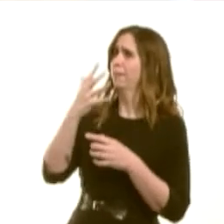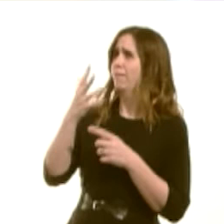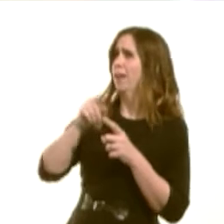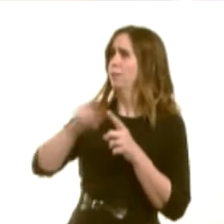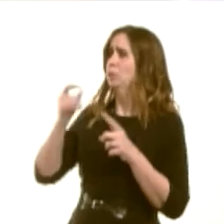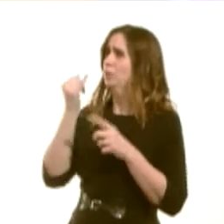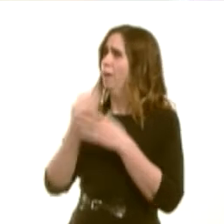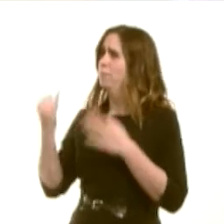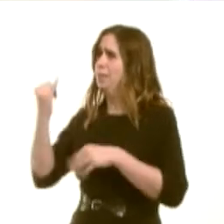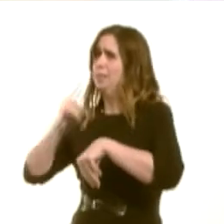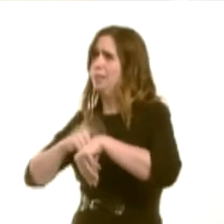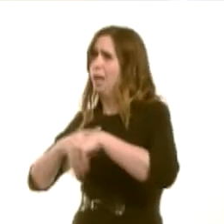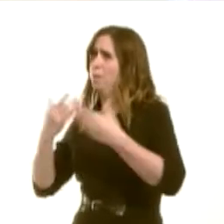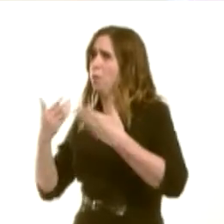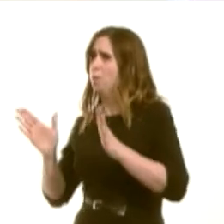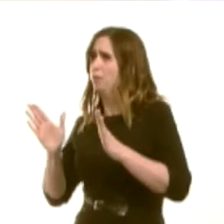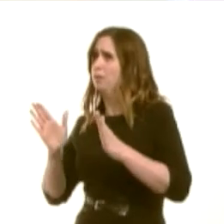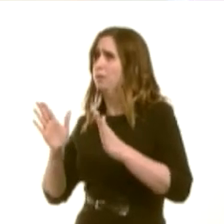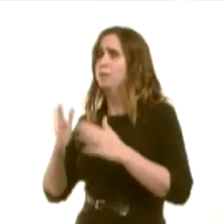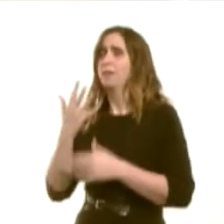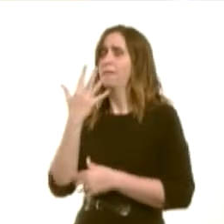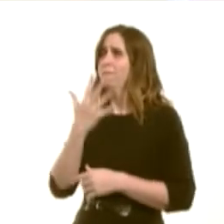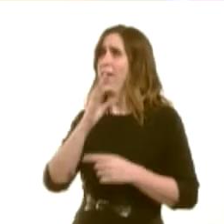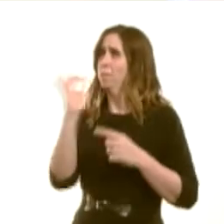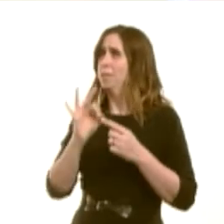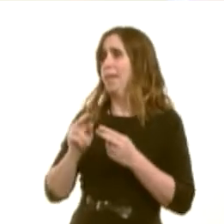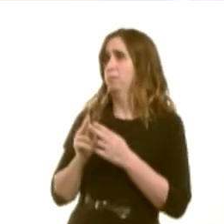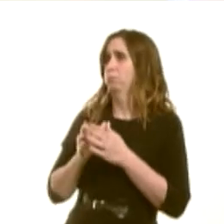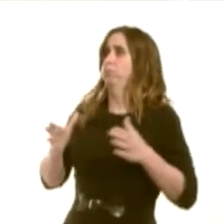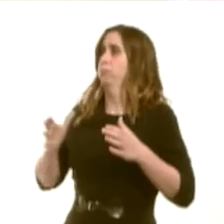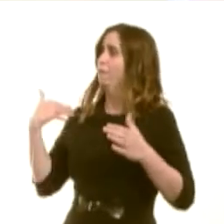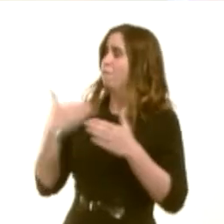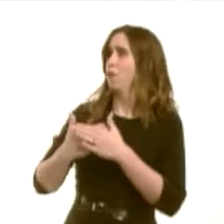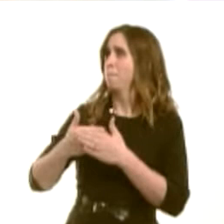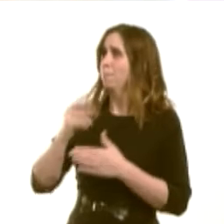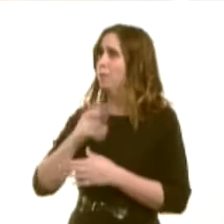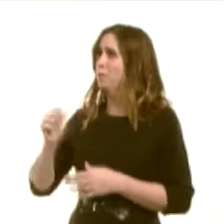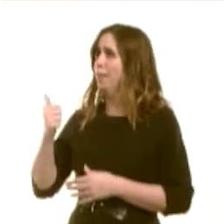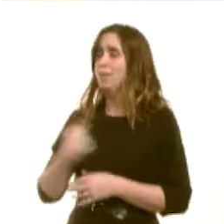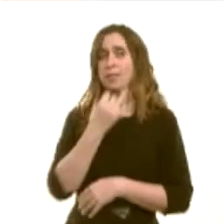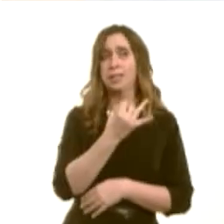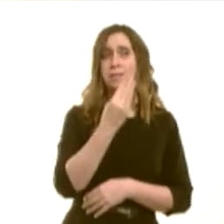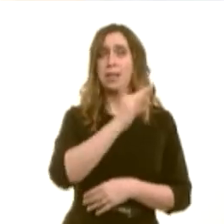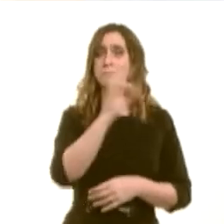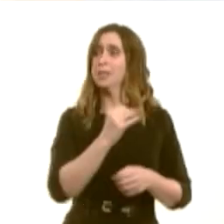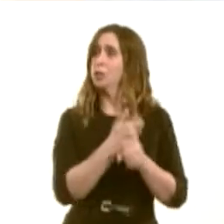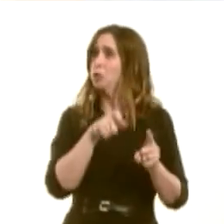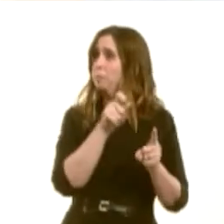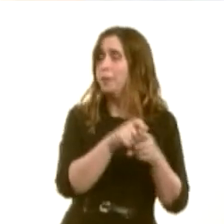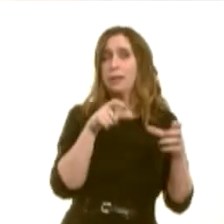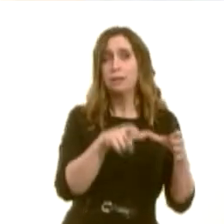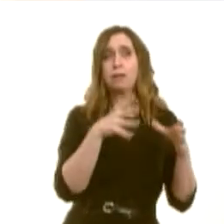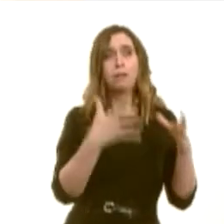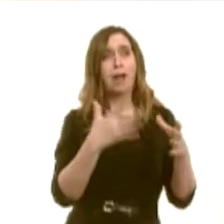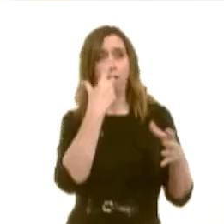and 6:30 on at least 2 days a week, a 5% increase since 2011. 79% of GP practices offer appointments